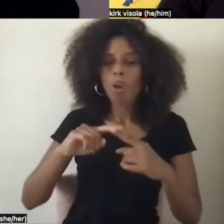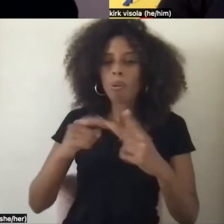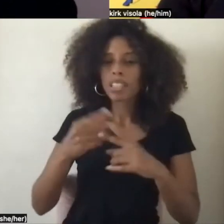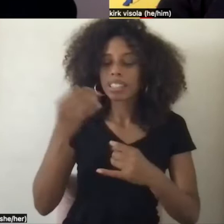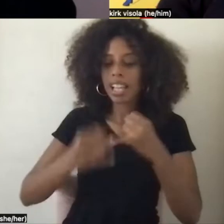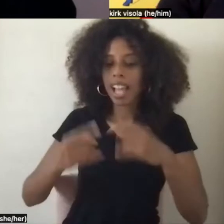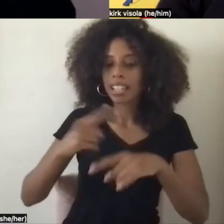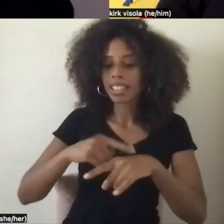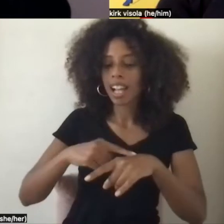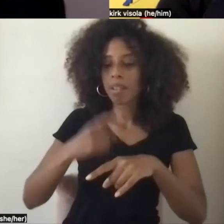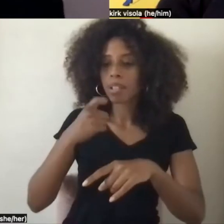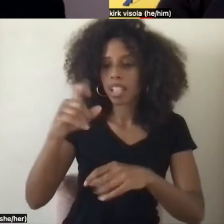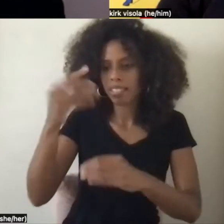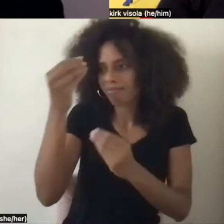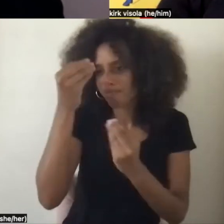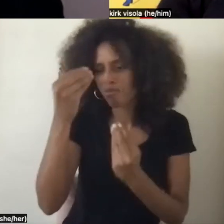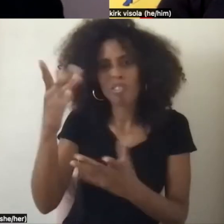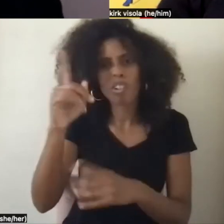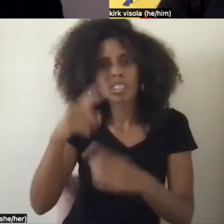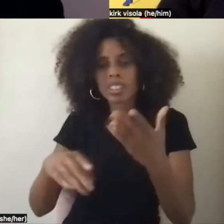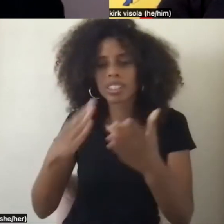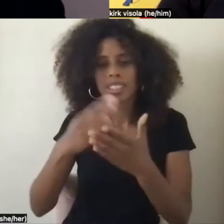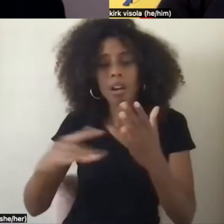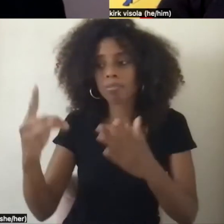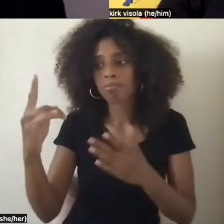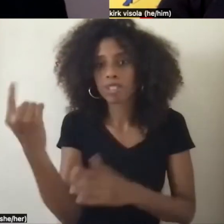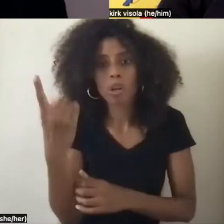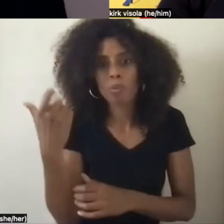for you? Oh, damn.